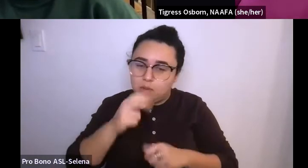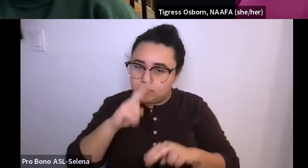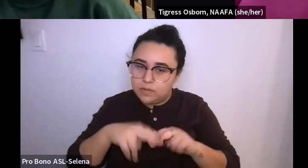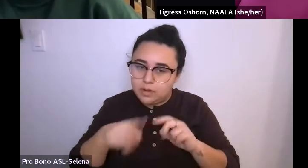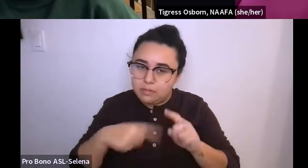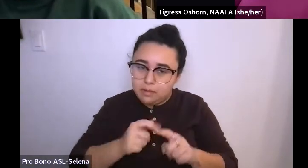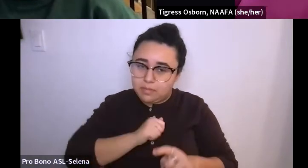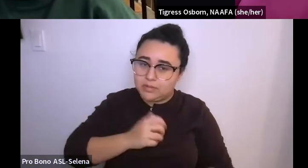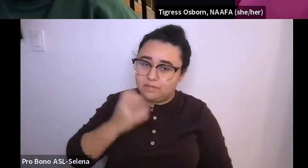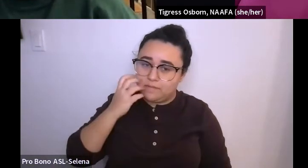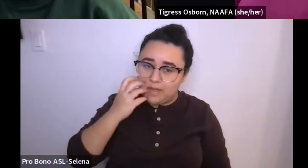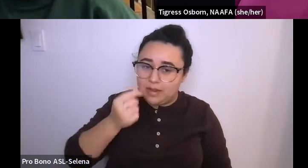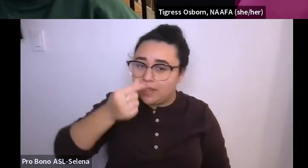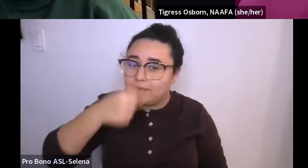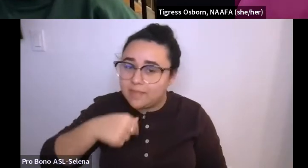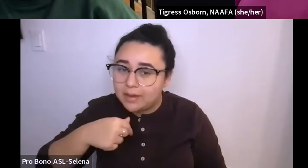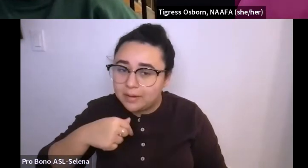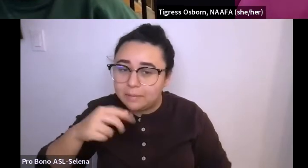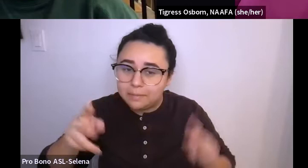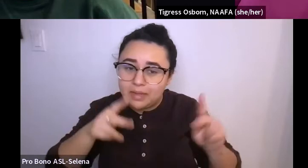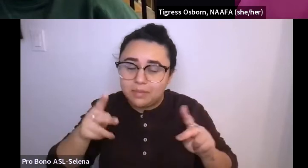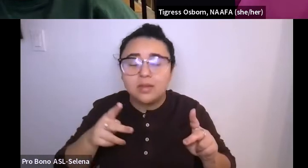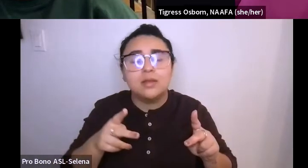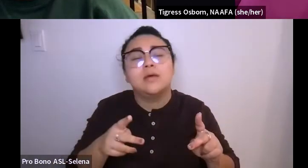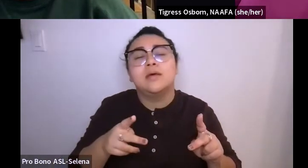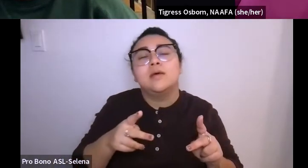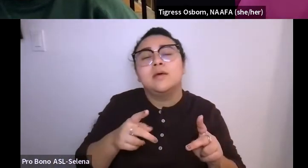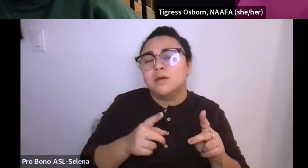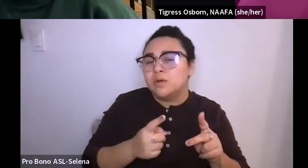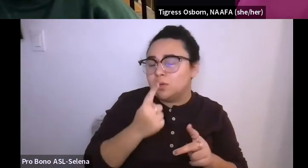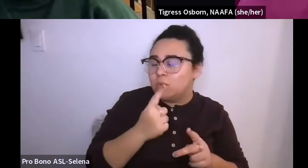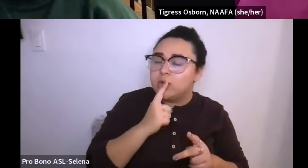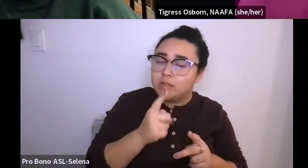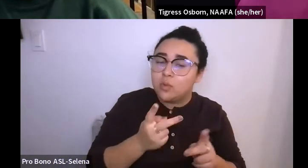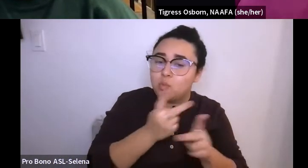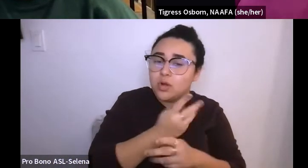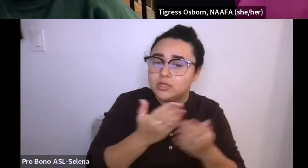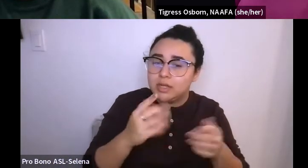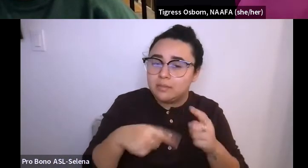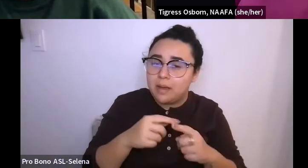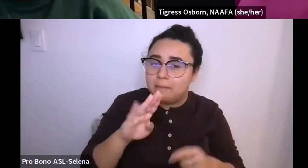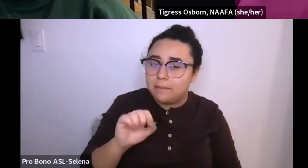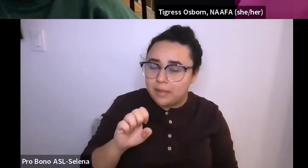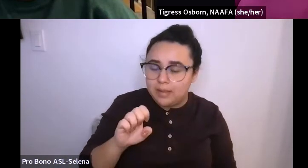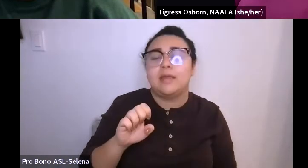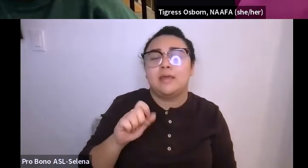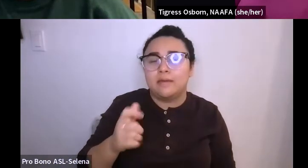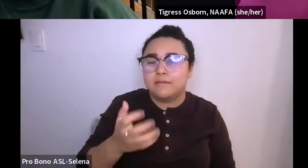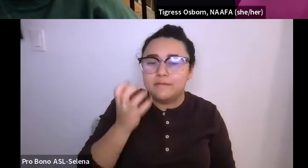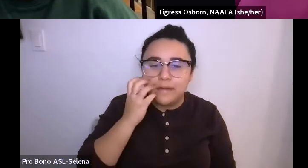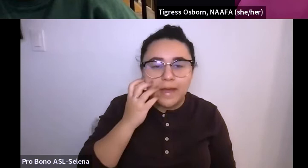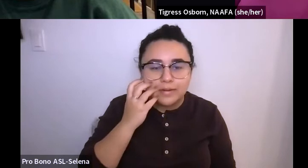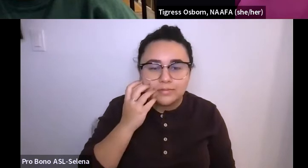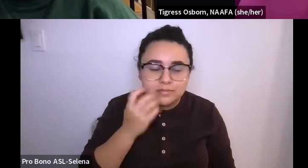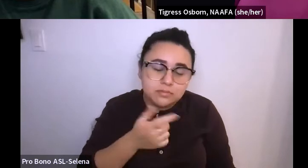also coincidentally one of the worst things about being fat is thin people. Well, on the subject of cis men,